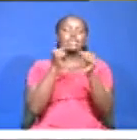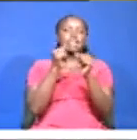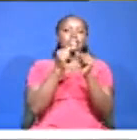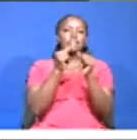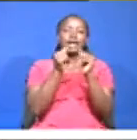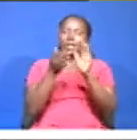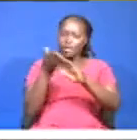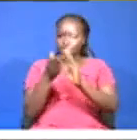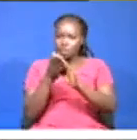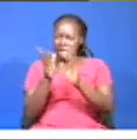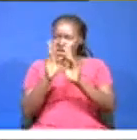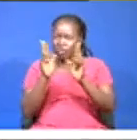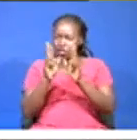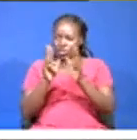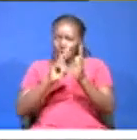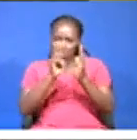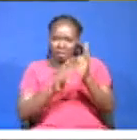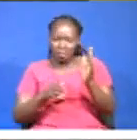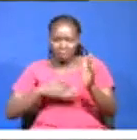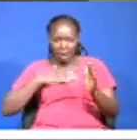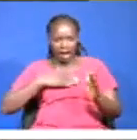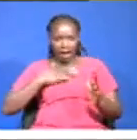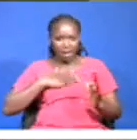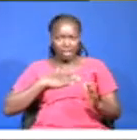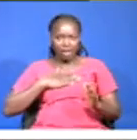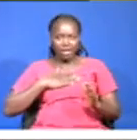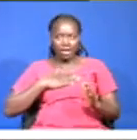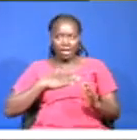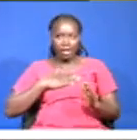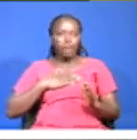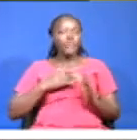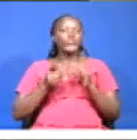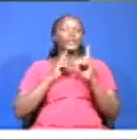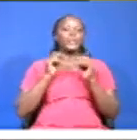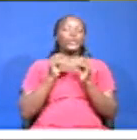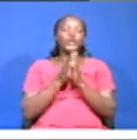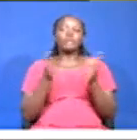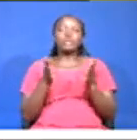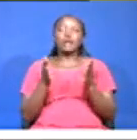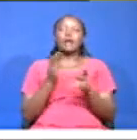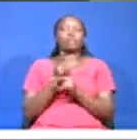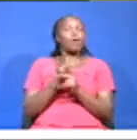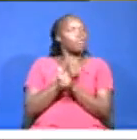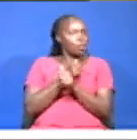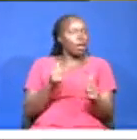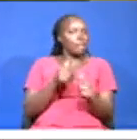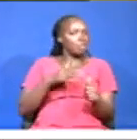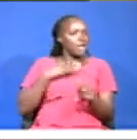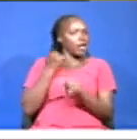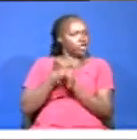I have already gone through my probation. At least I've kept up with him, so me and my job is